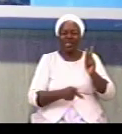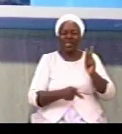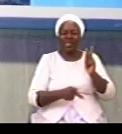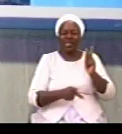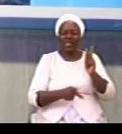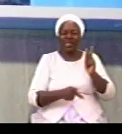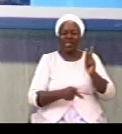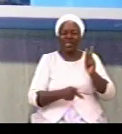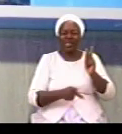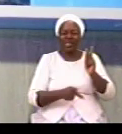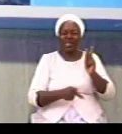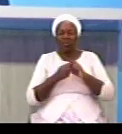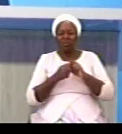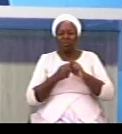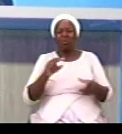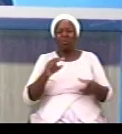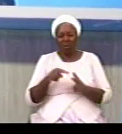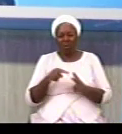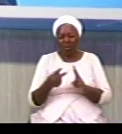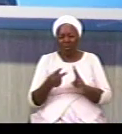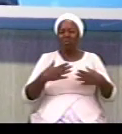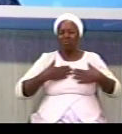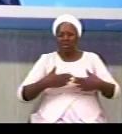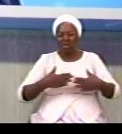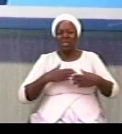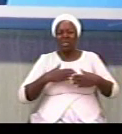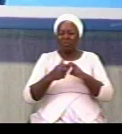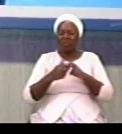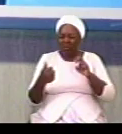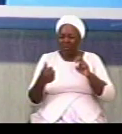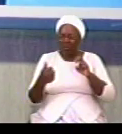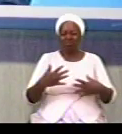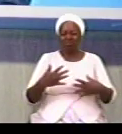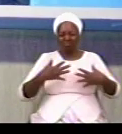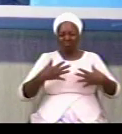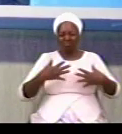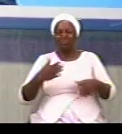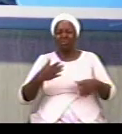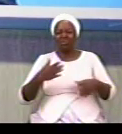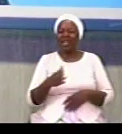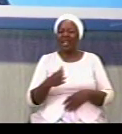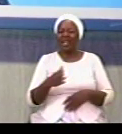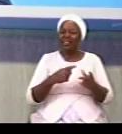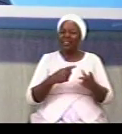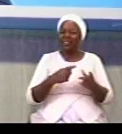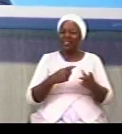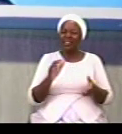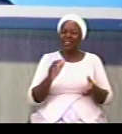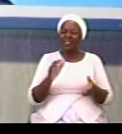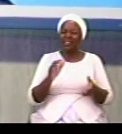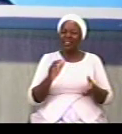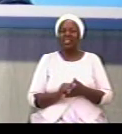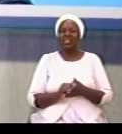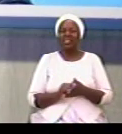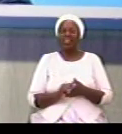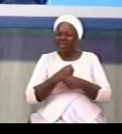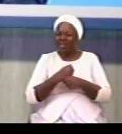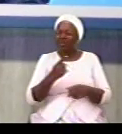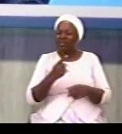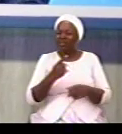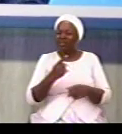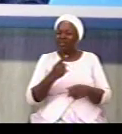palpitations there, and the thing as if your heart will jump out, I command there will be peace in your system